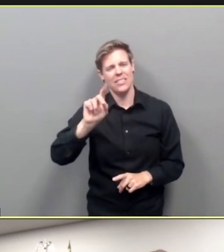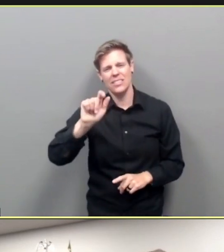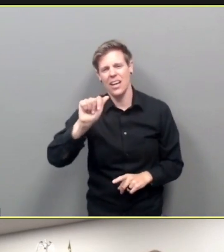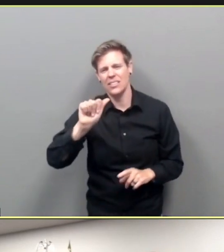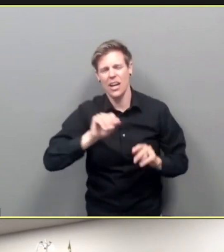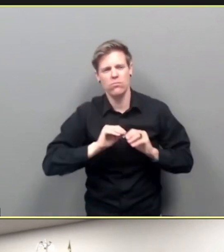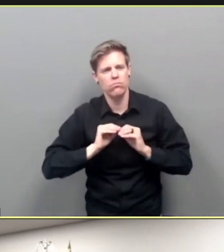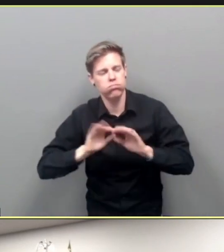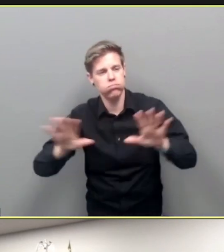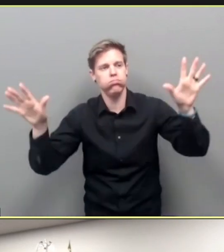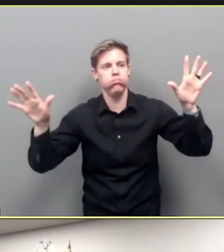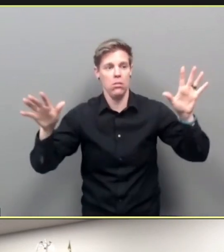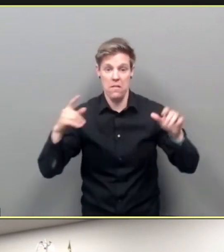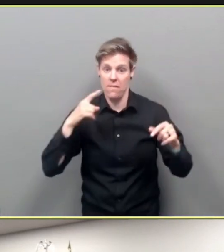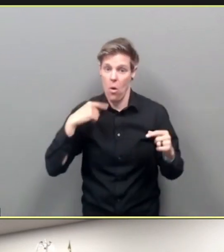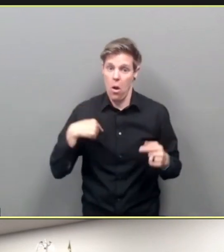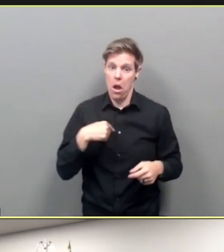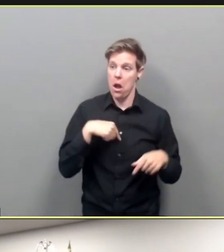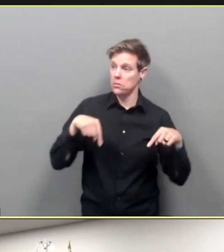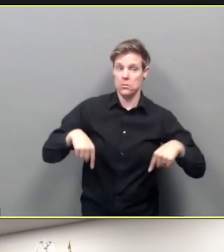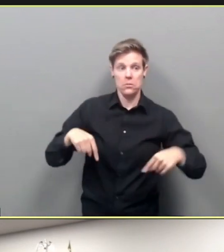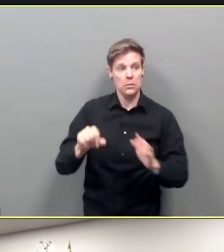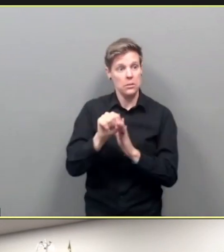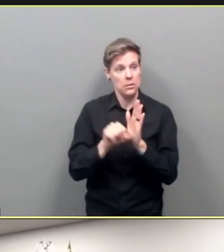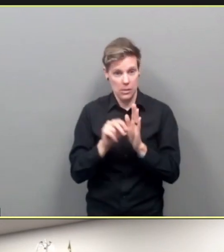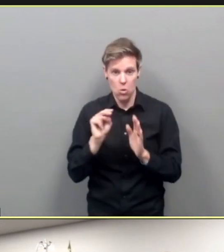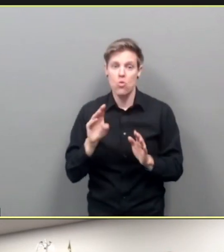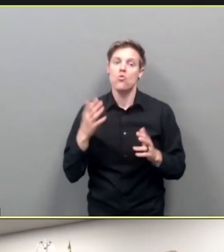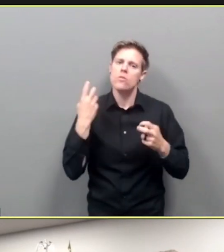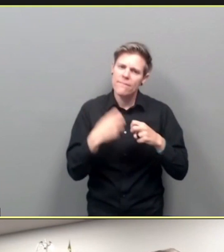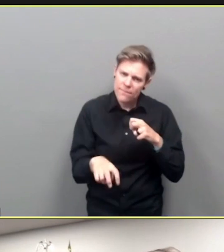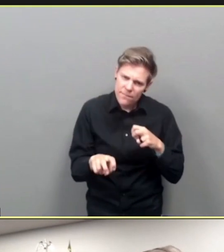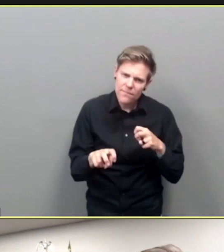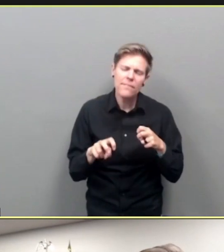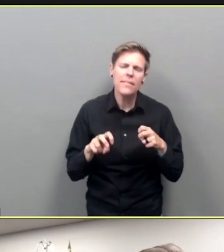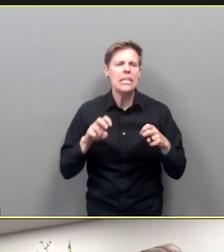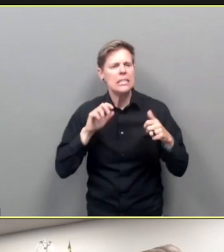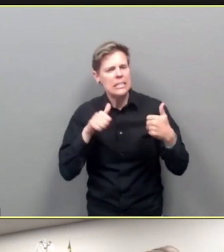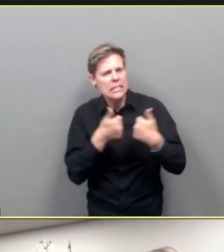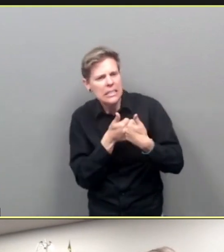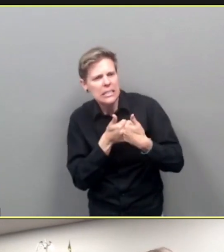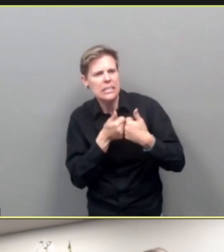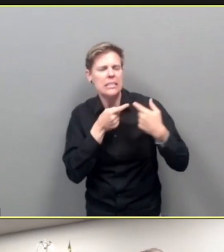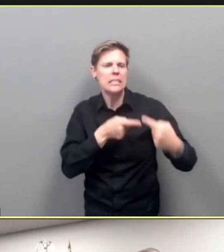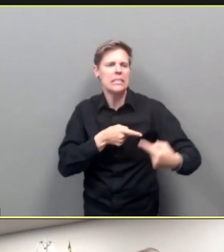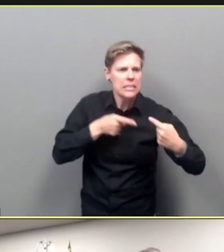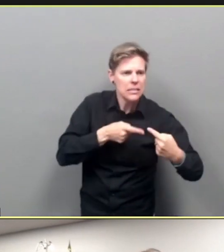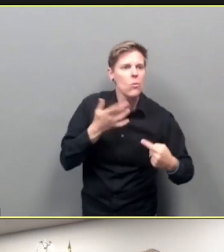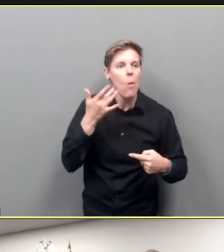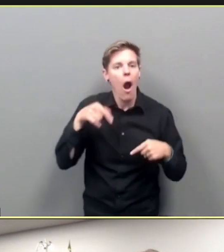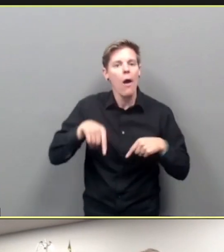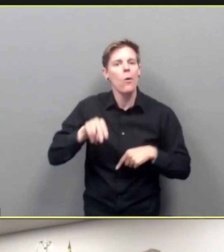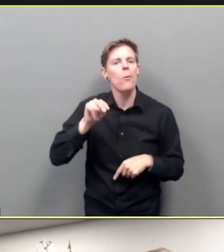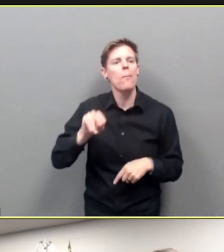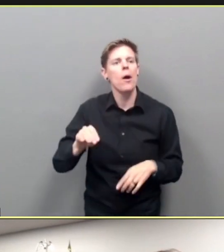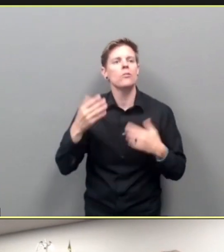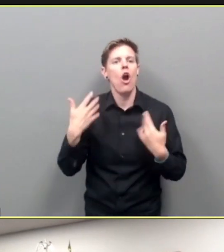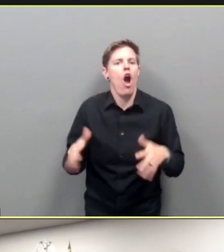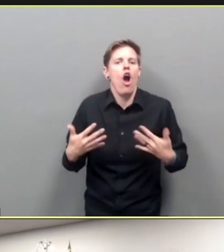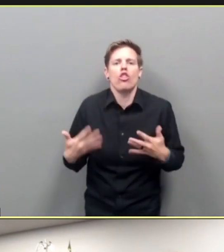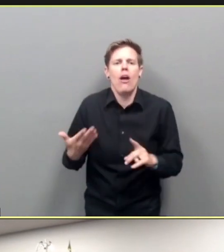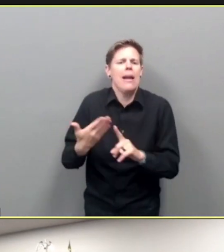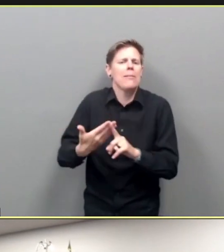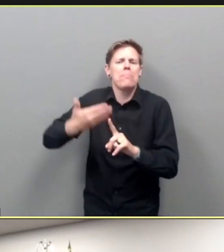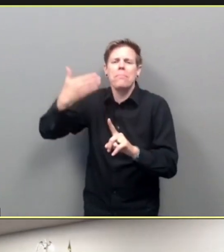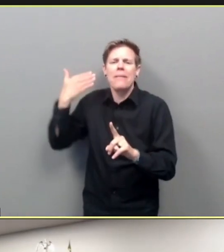requires a lot more finesse every single day because we started with a low number of beds. So the tweet you just